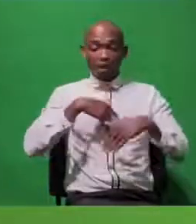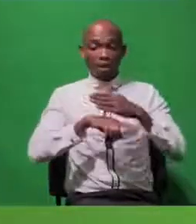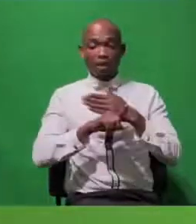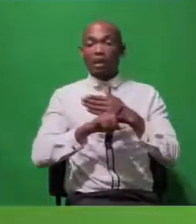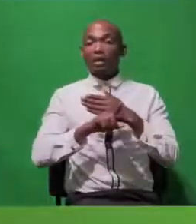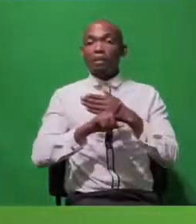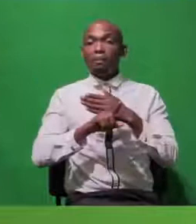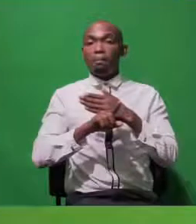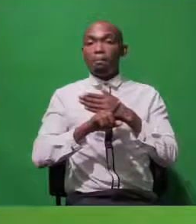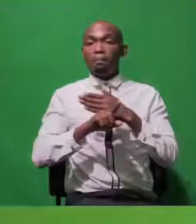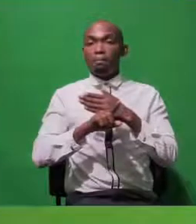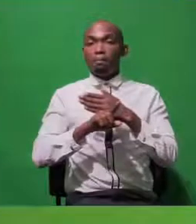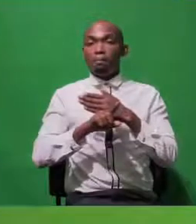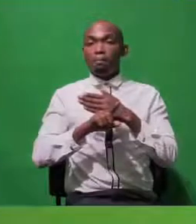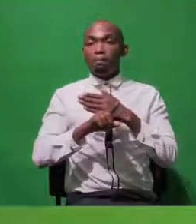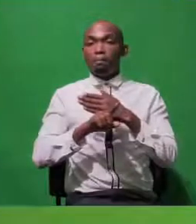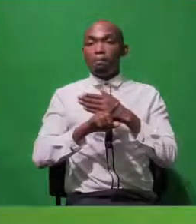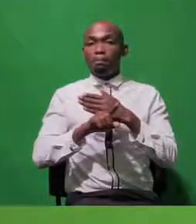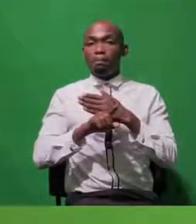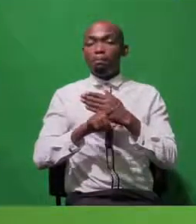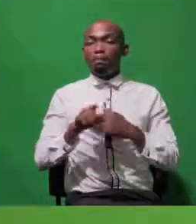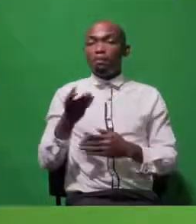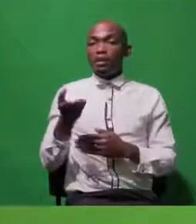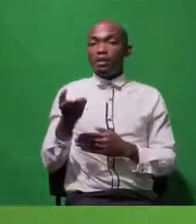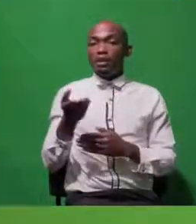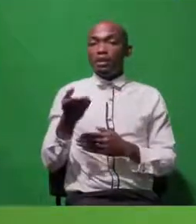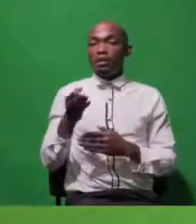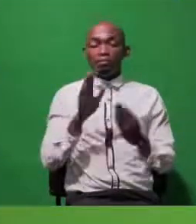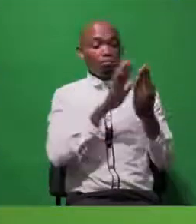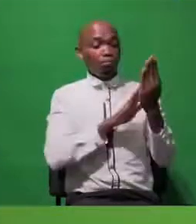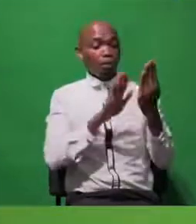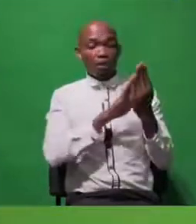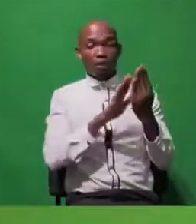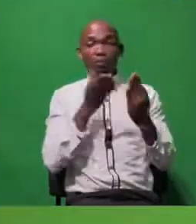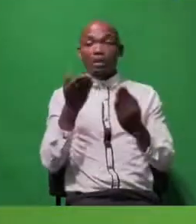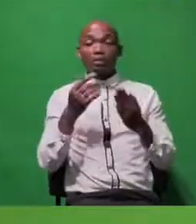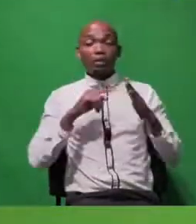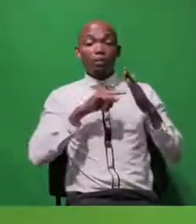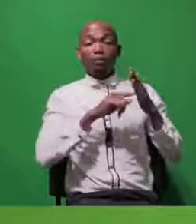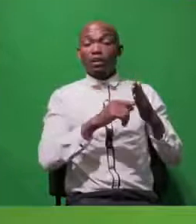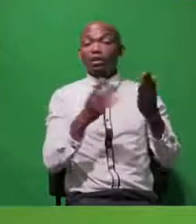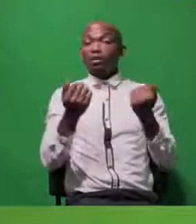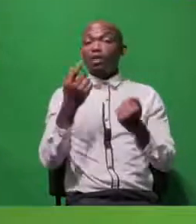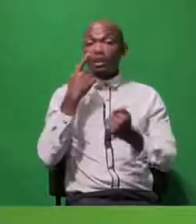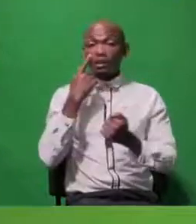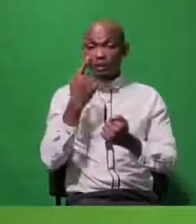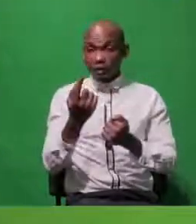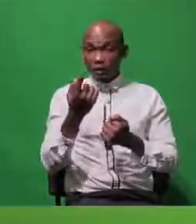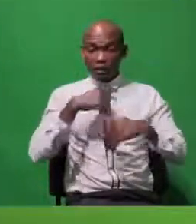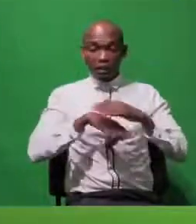from one point to another. We have the point, and the image can be seen in the